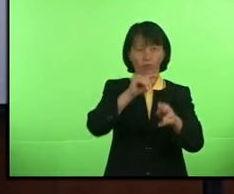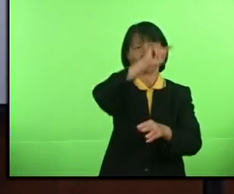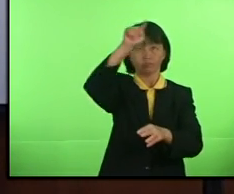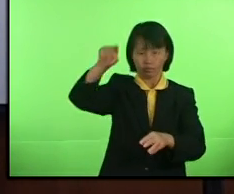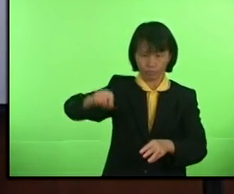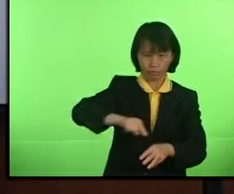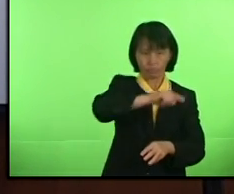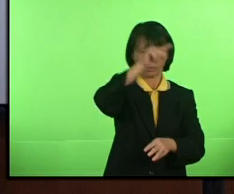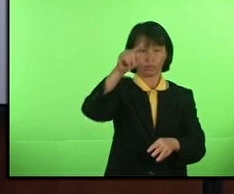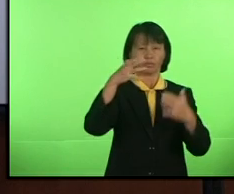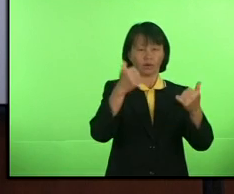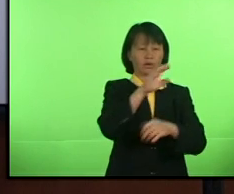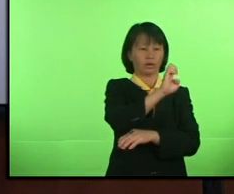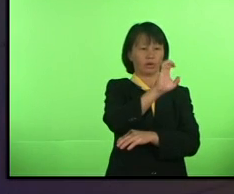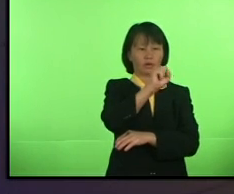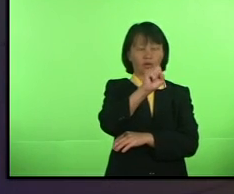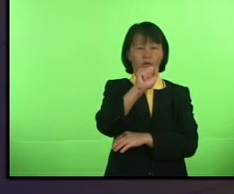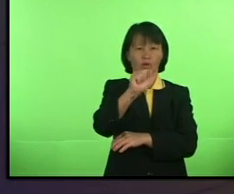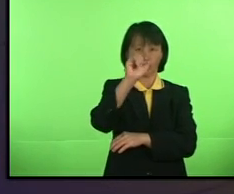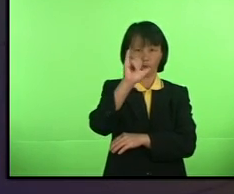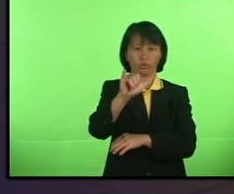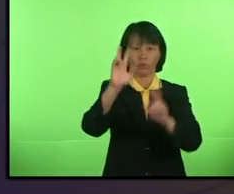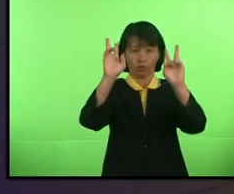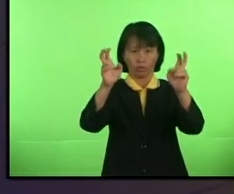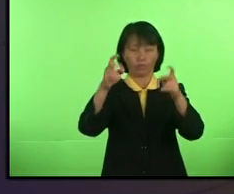the essay topics that relate to this style are: